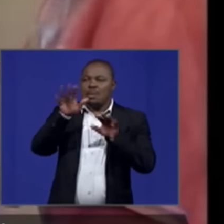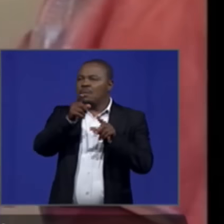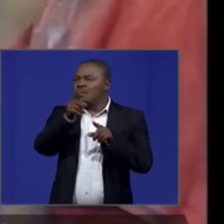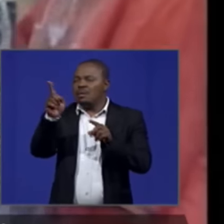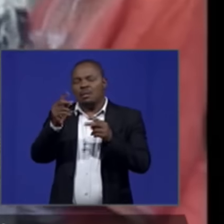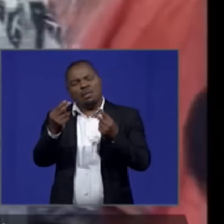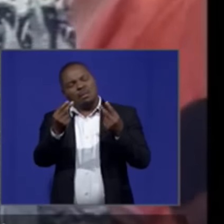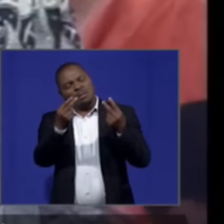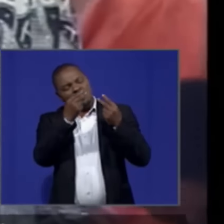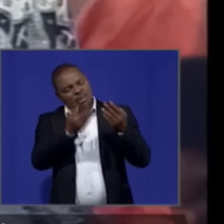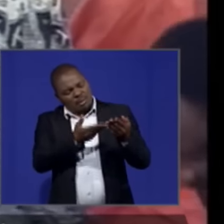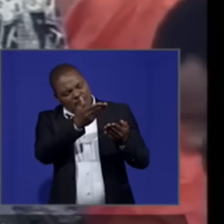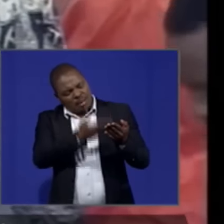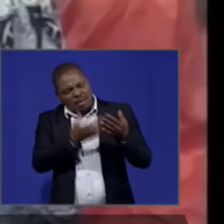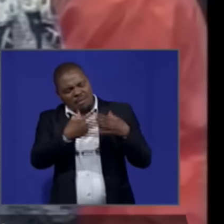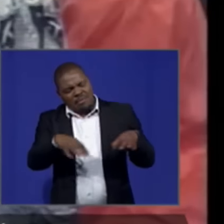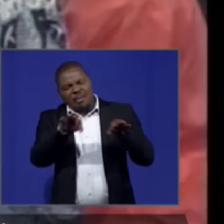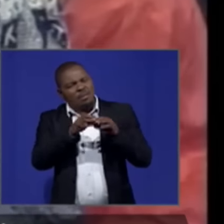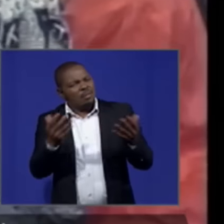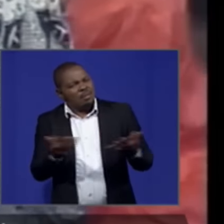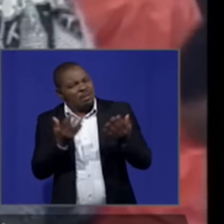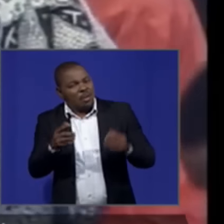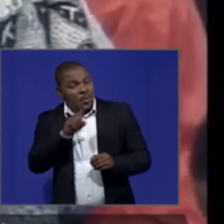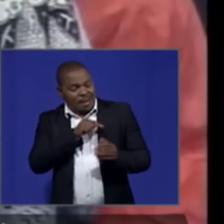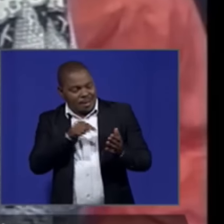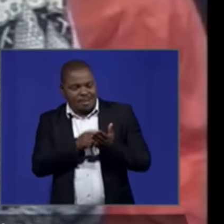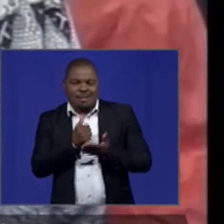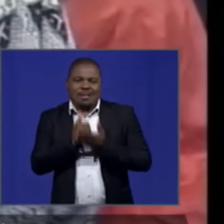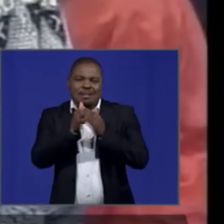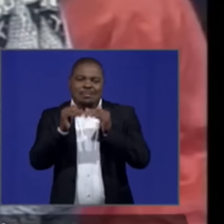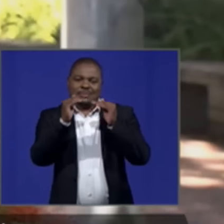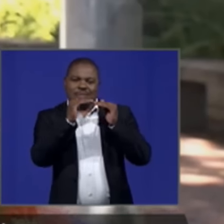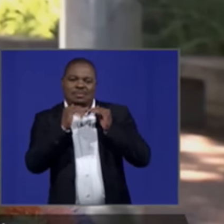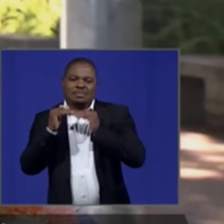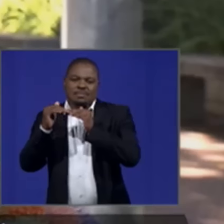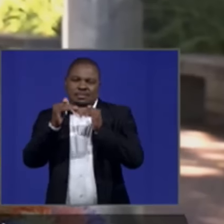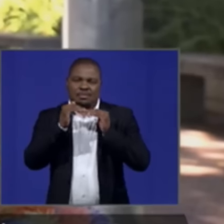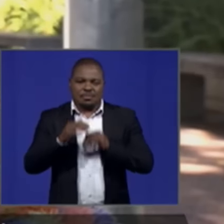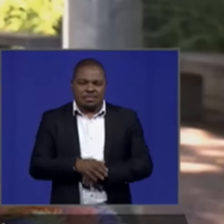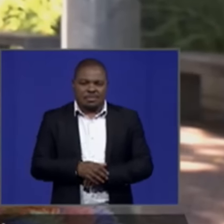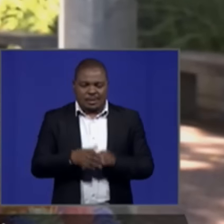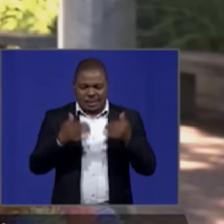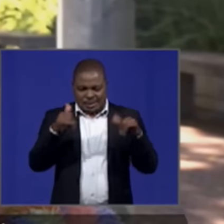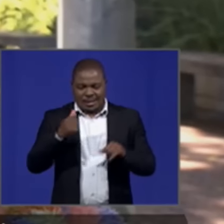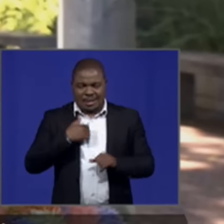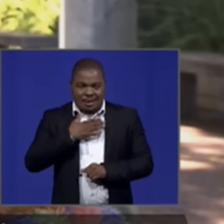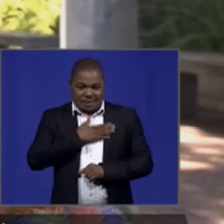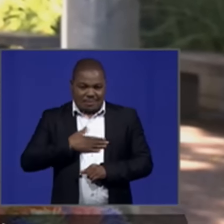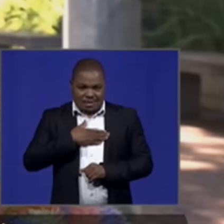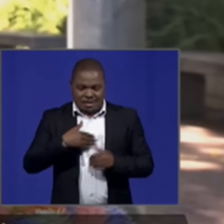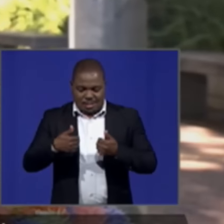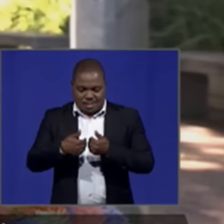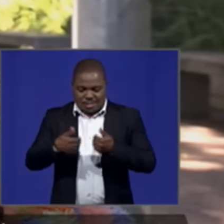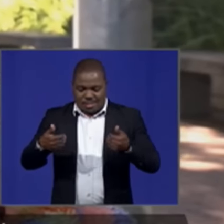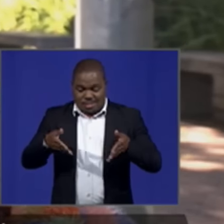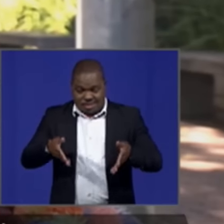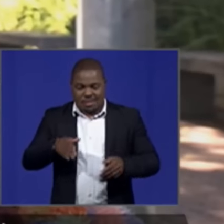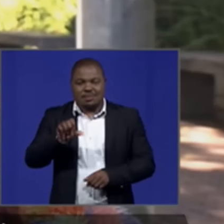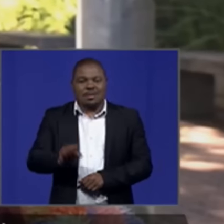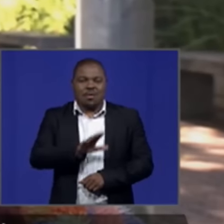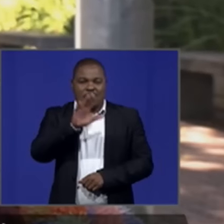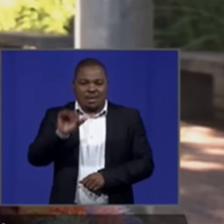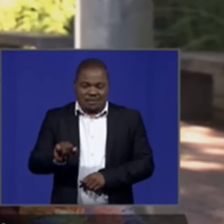jwa setlankana seo se se tswelelang go bopa demokrasi. I still feel like that segregation is in South Africa and it's